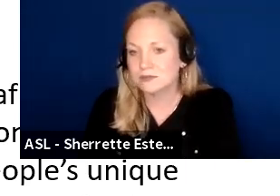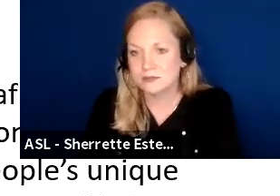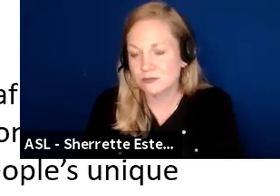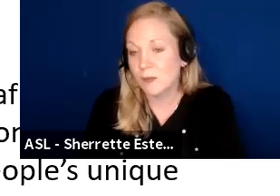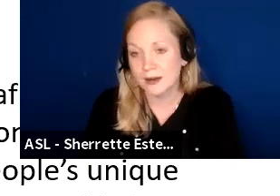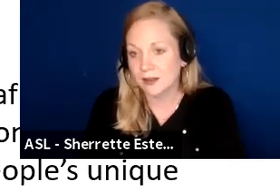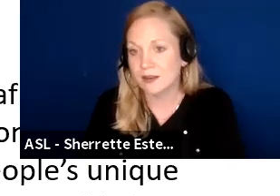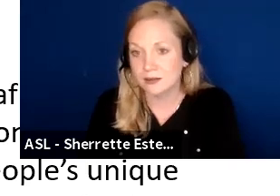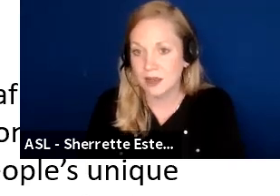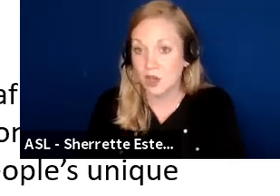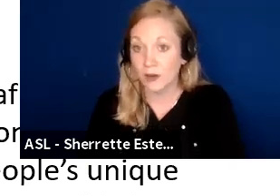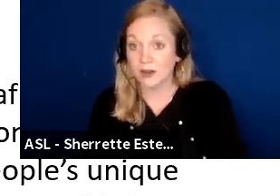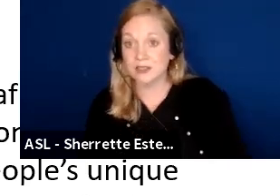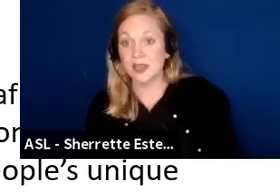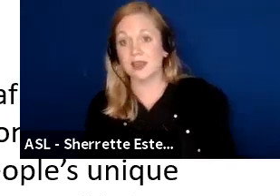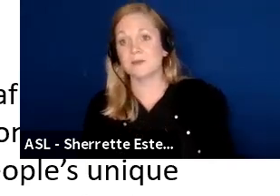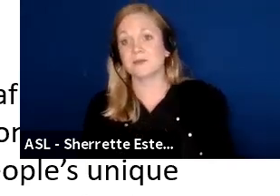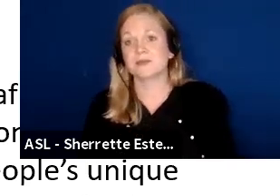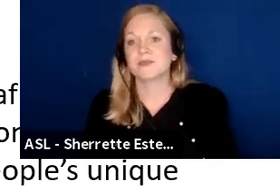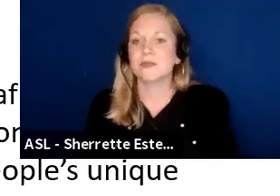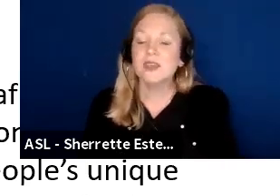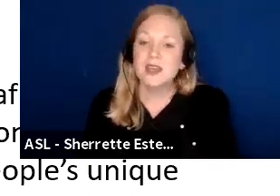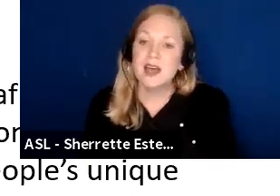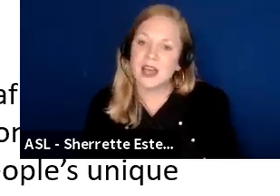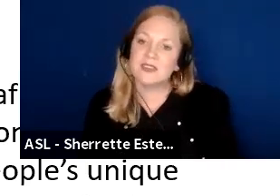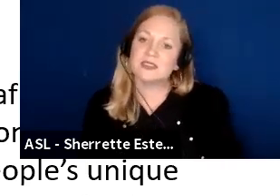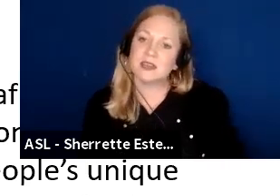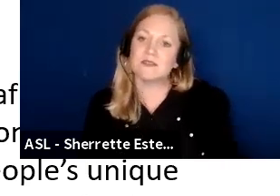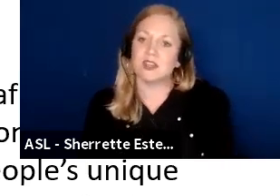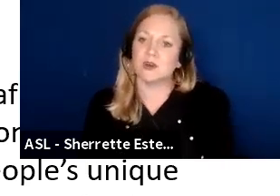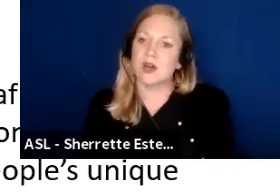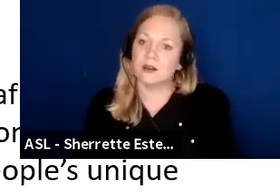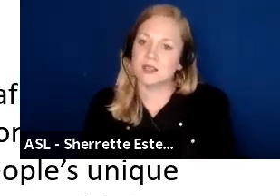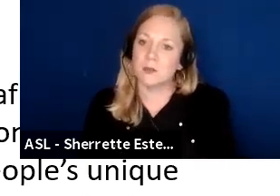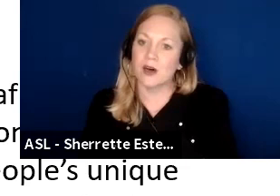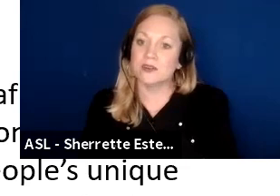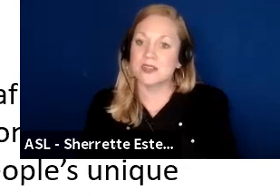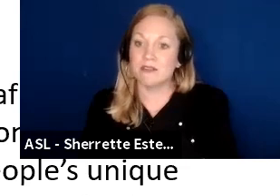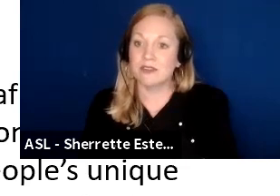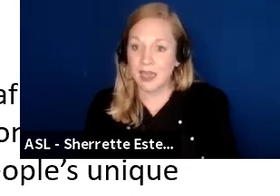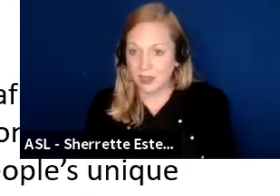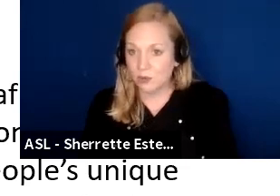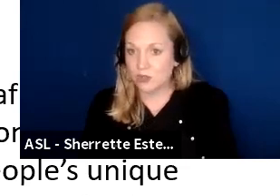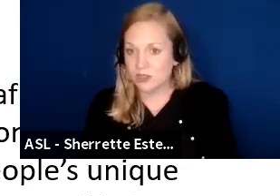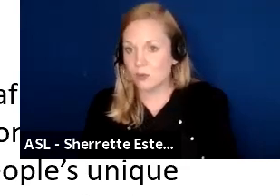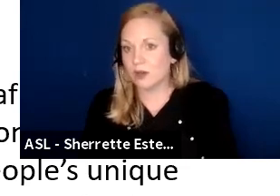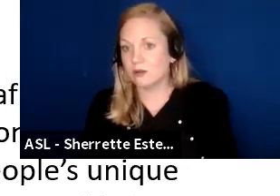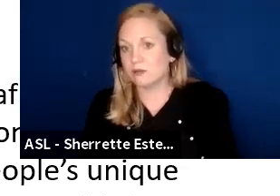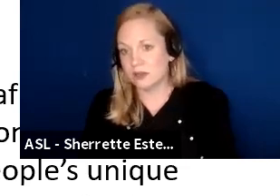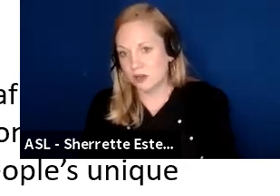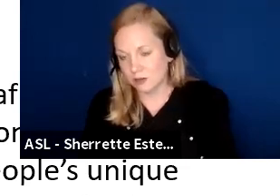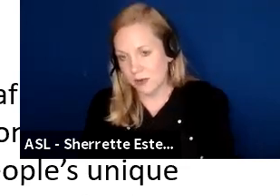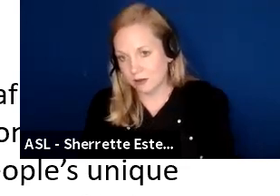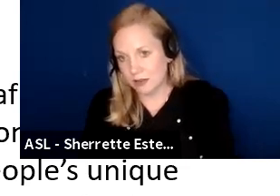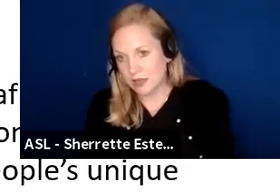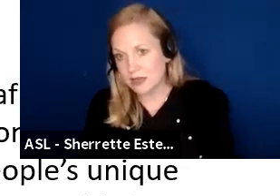still remaining and going on today. I think the second video talks about deaf gain, which is what